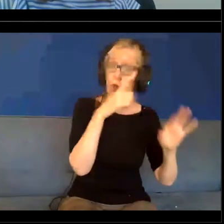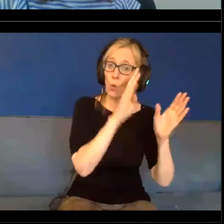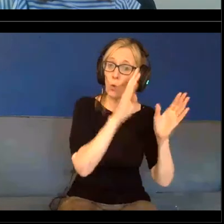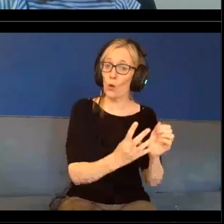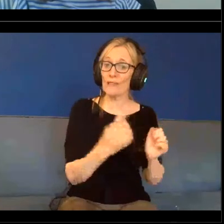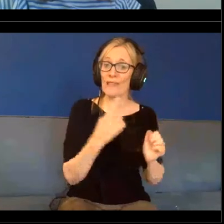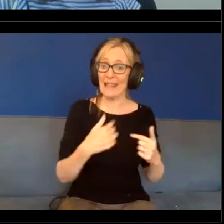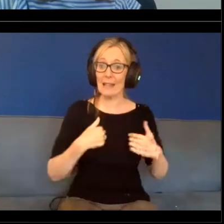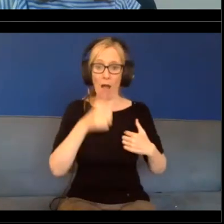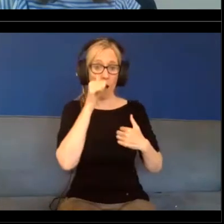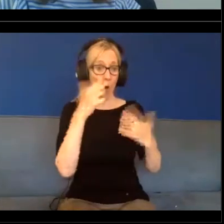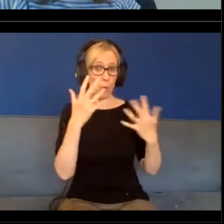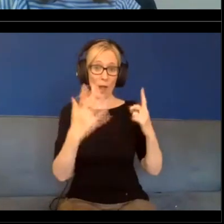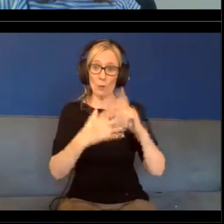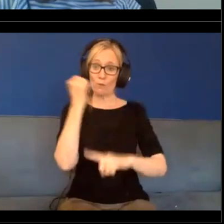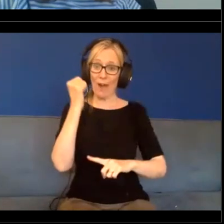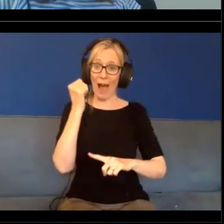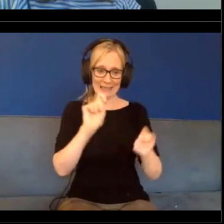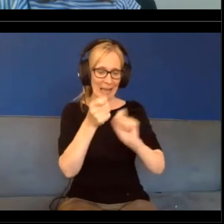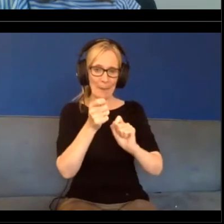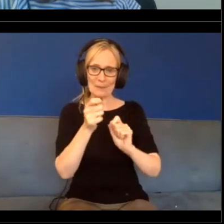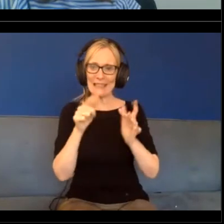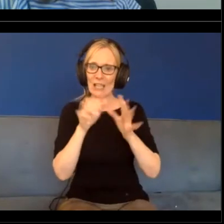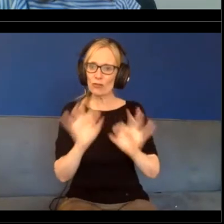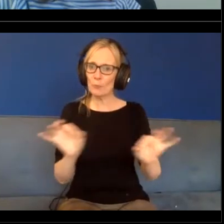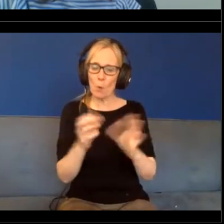source an adaptive musical instrument.